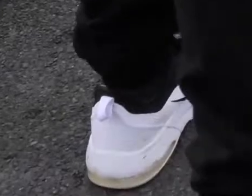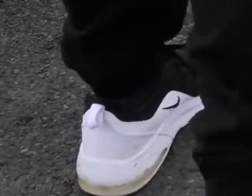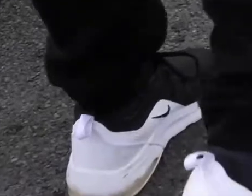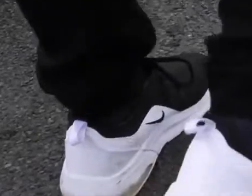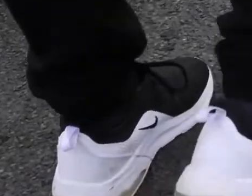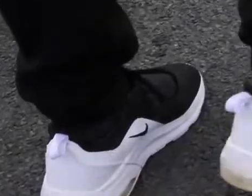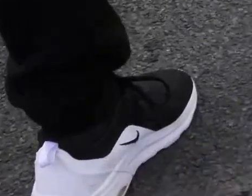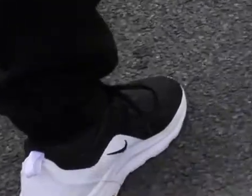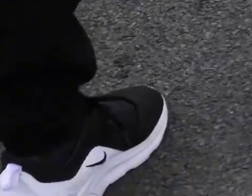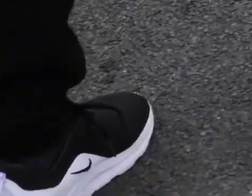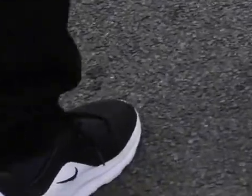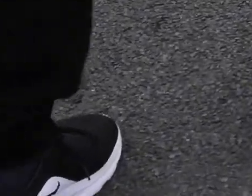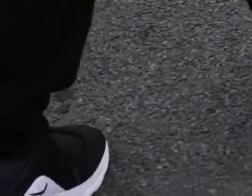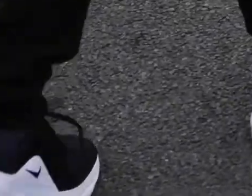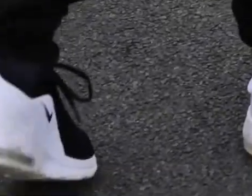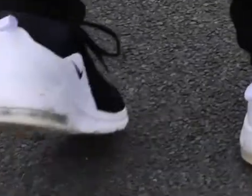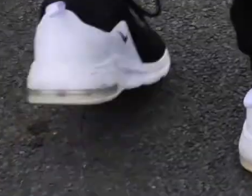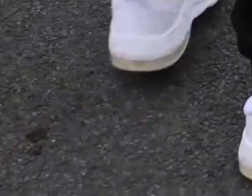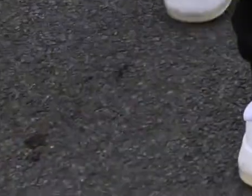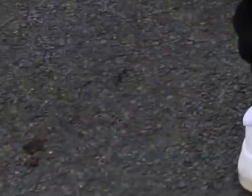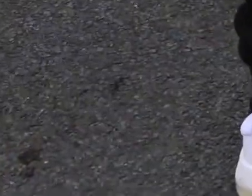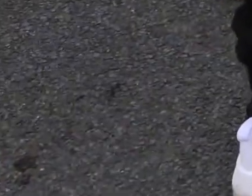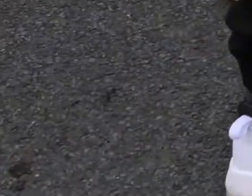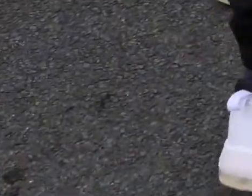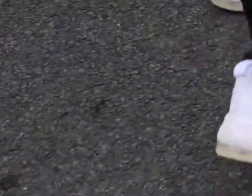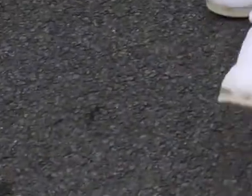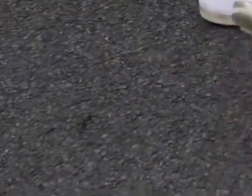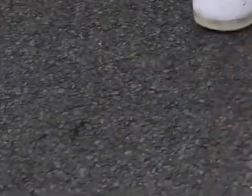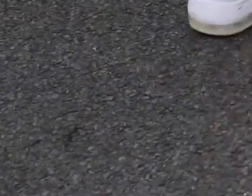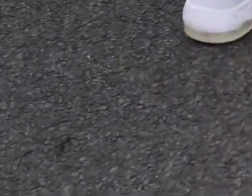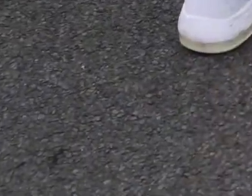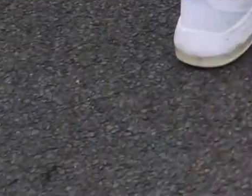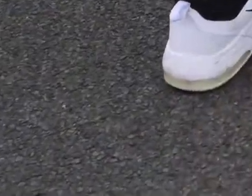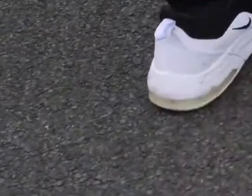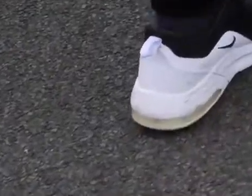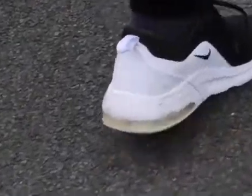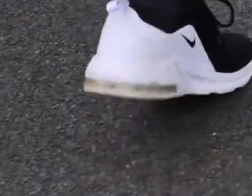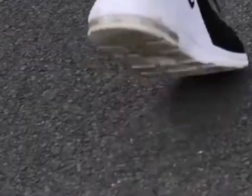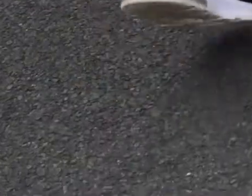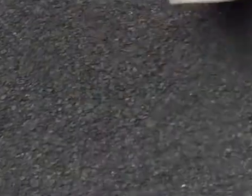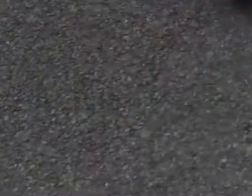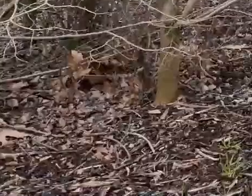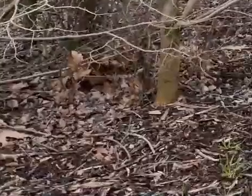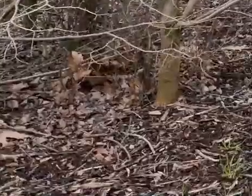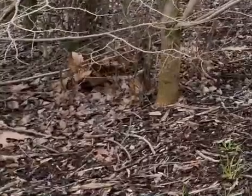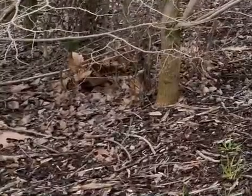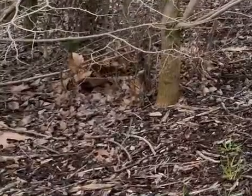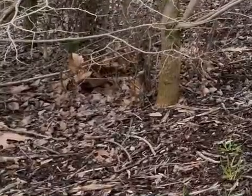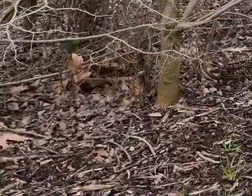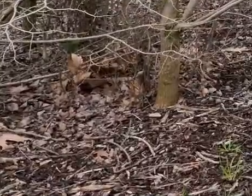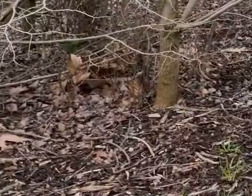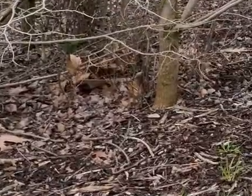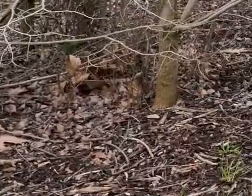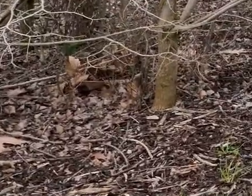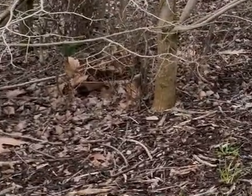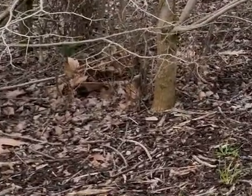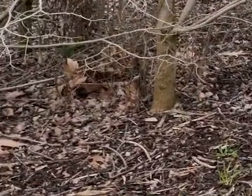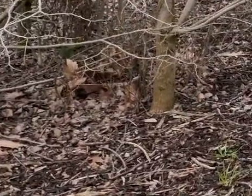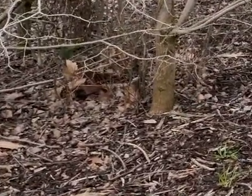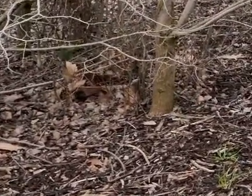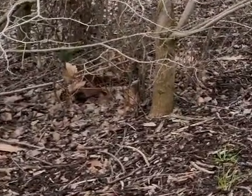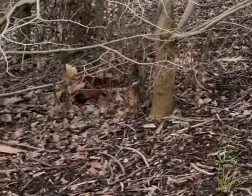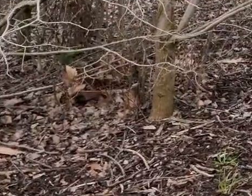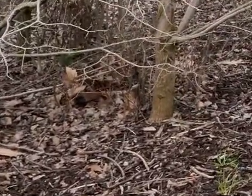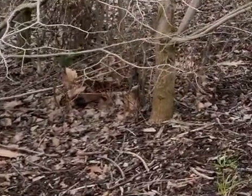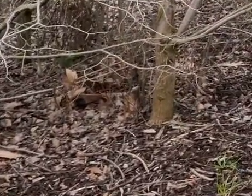in services. Where I used to be able to walk into my local council and find out information, most times now, it's all